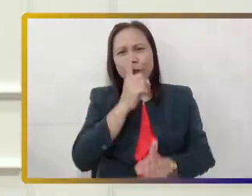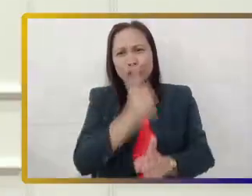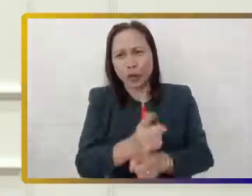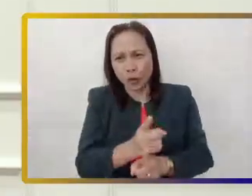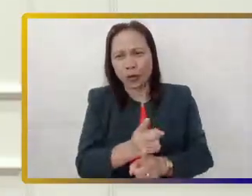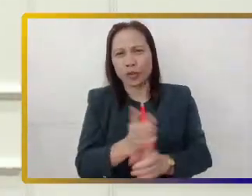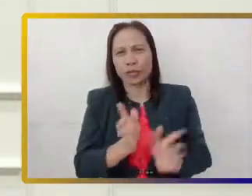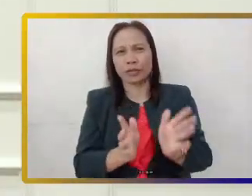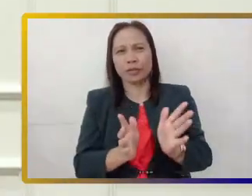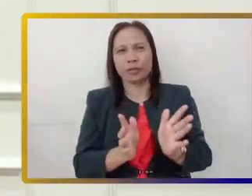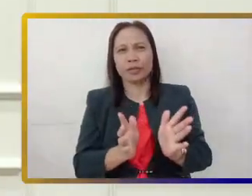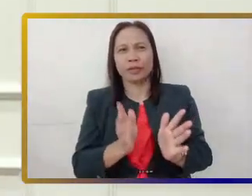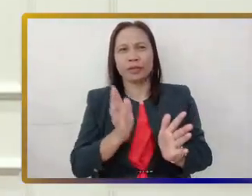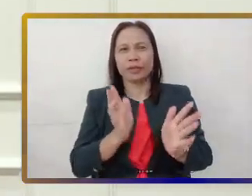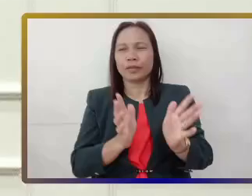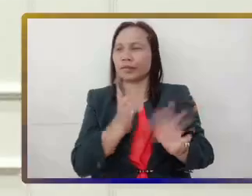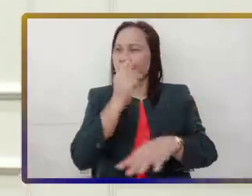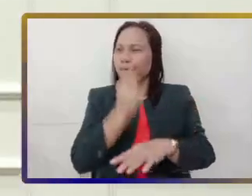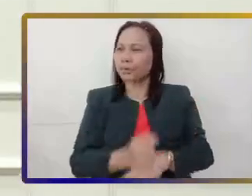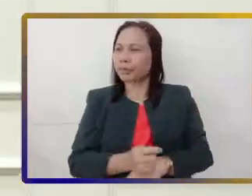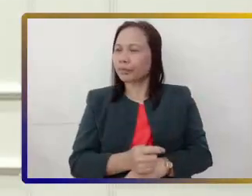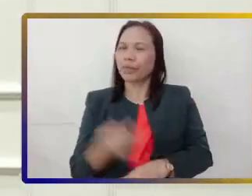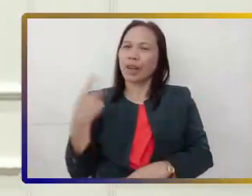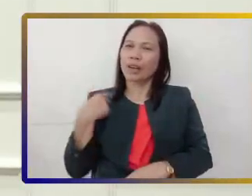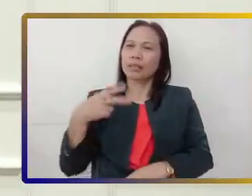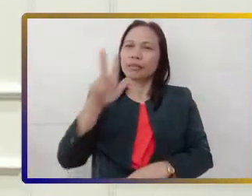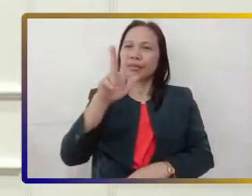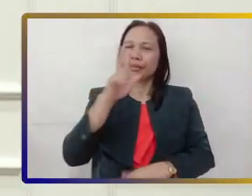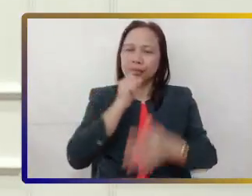you three certain point simple